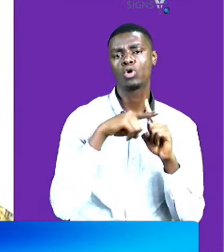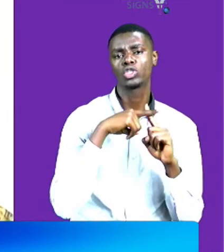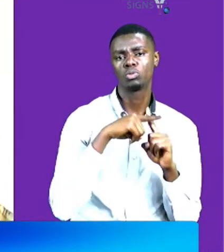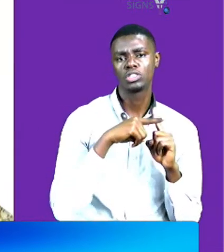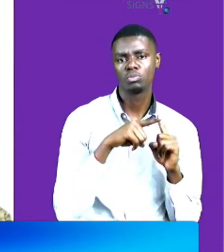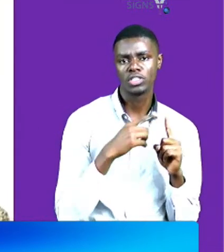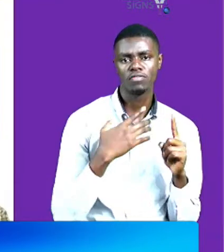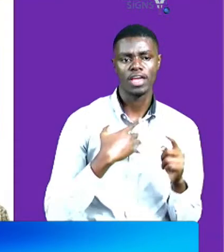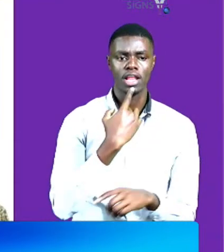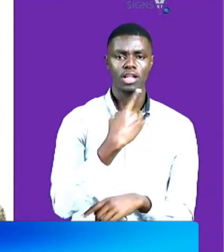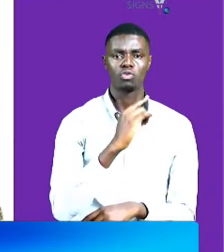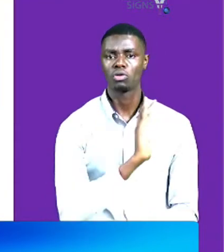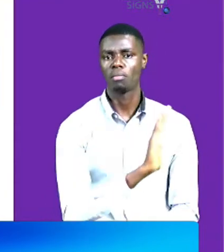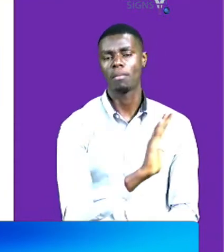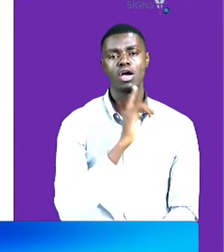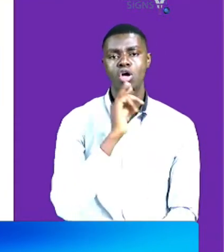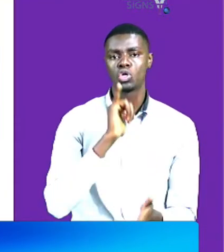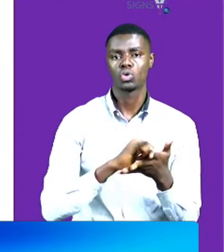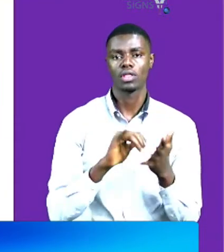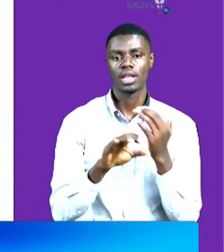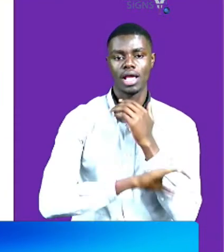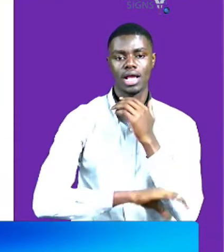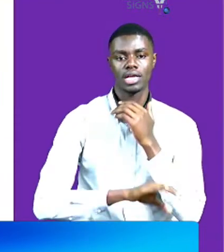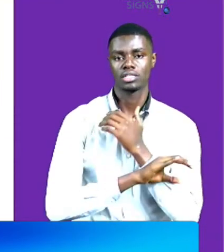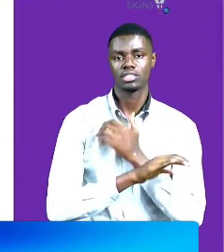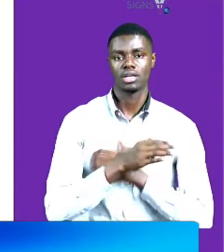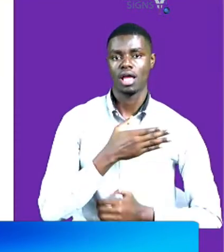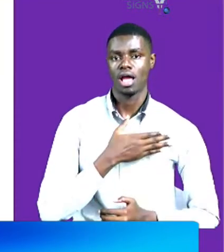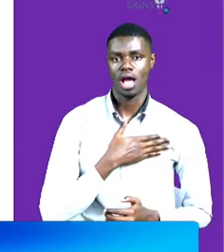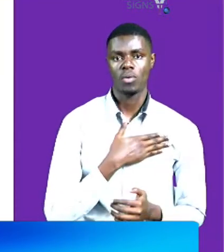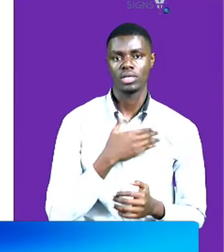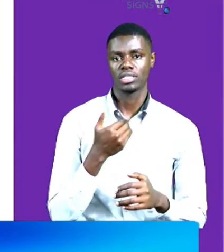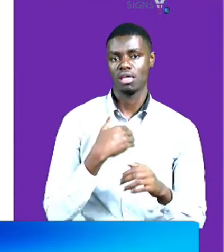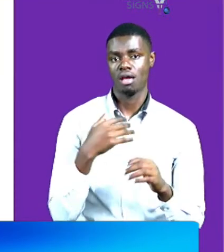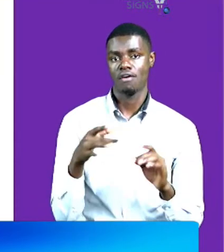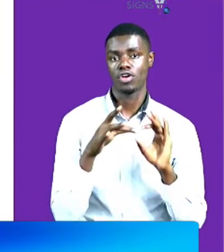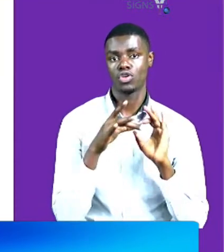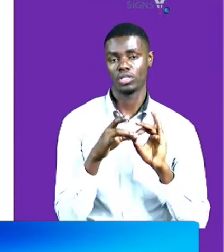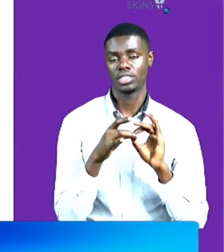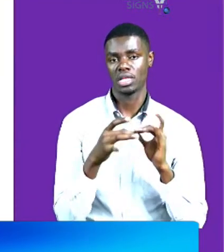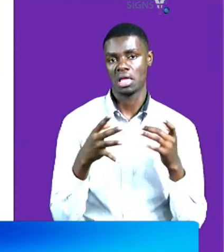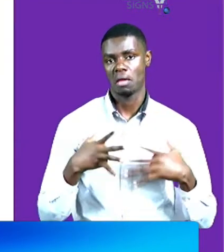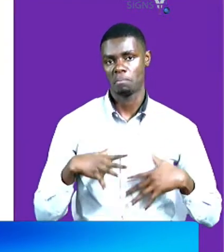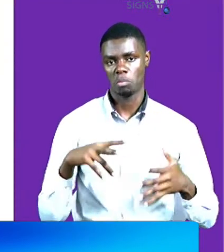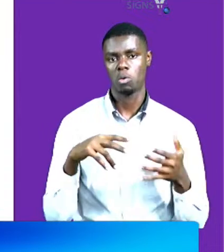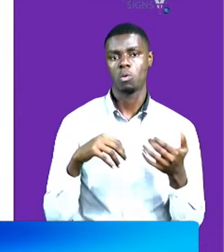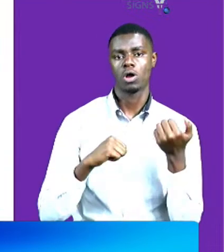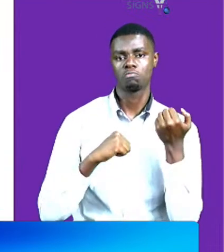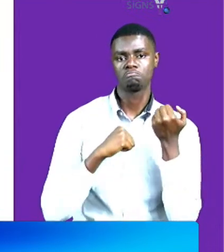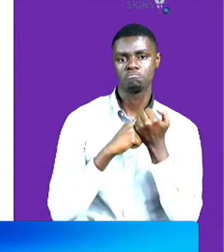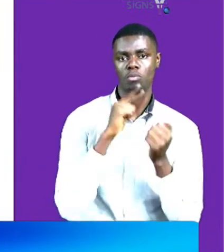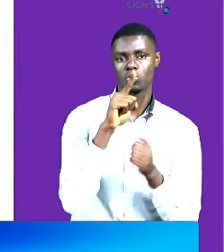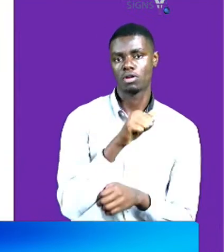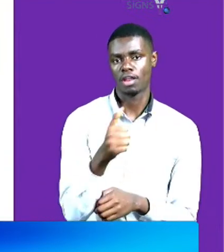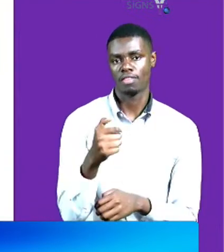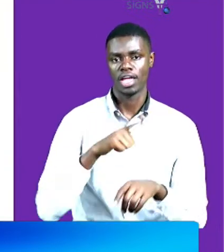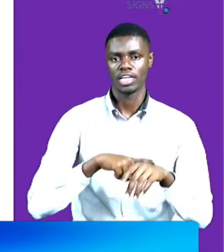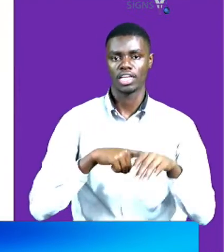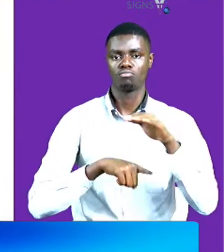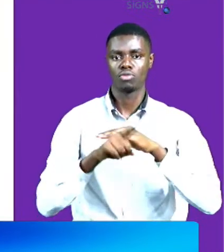in their correction, ili nchi yetu iwe na umoja, watu wasimame pamoja. Kiingia mwaka